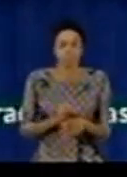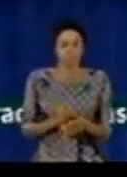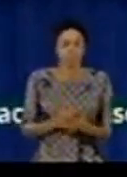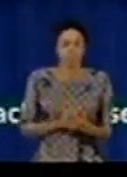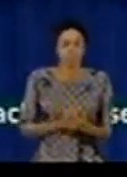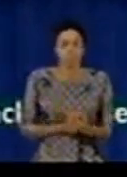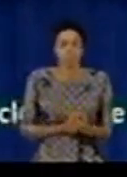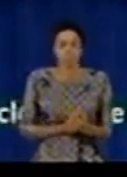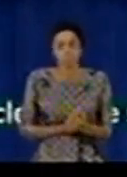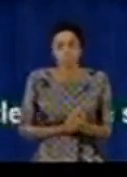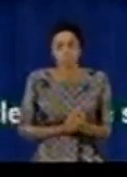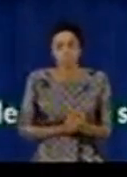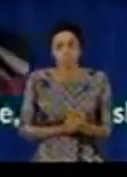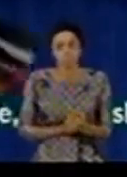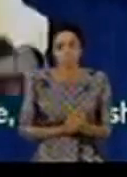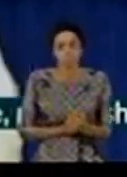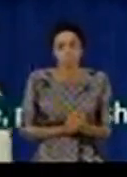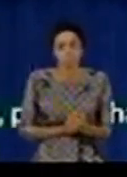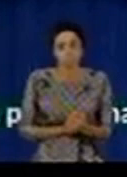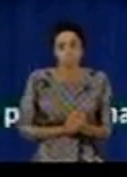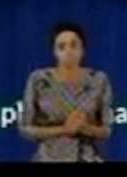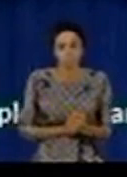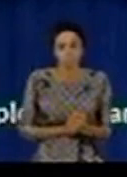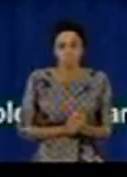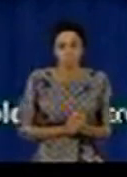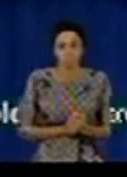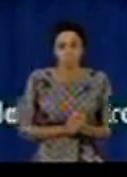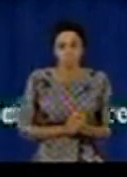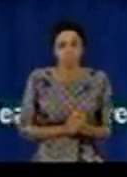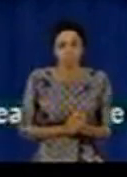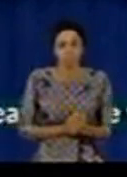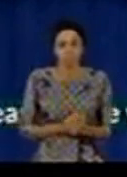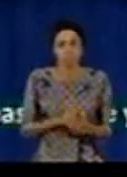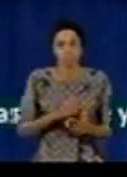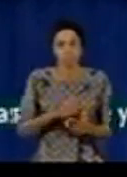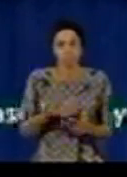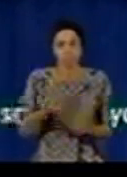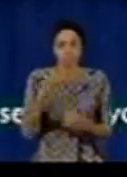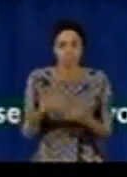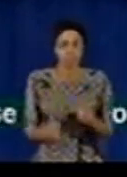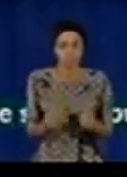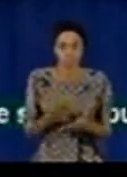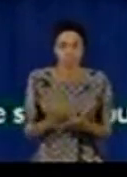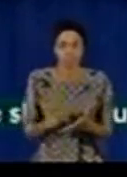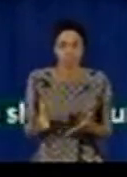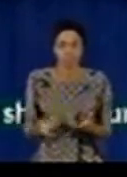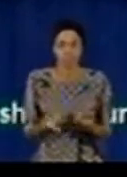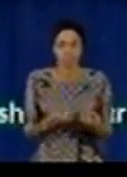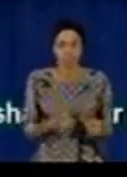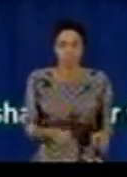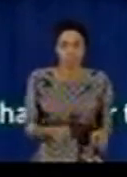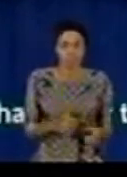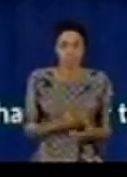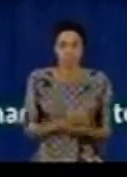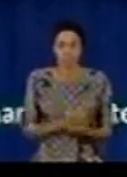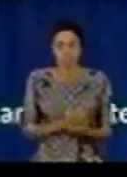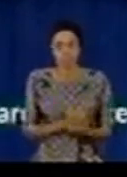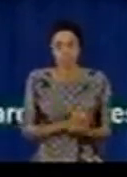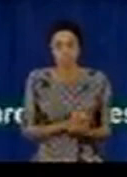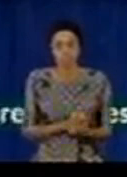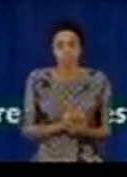coming, you could not even make them to stay in the ministry. Finally, something happened. 5 months or more than that